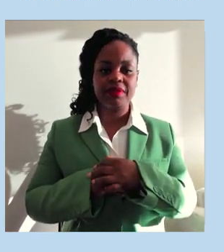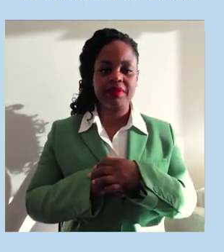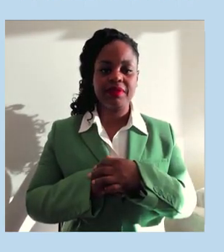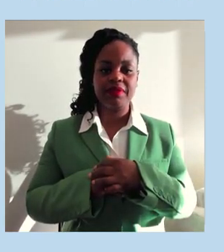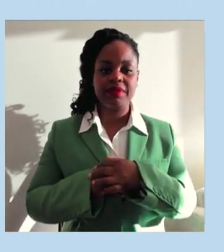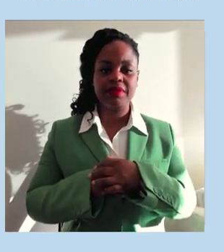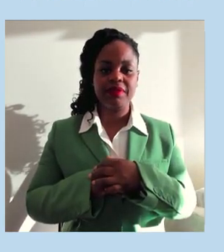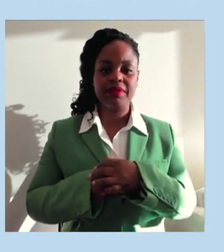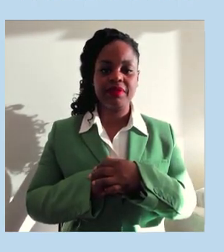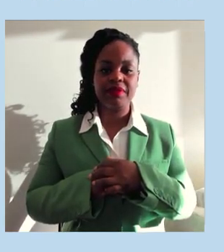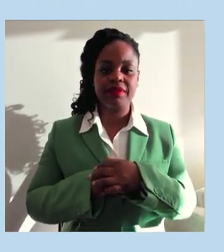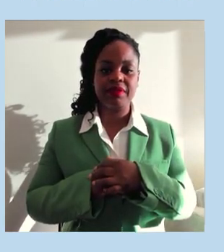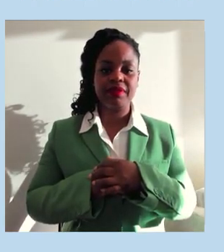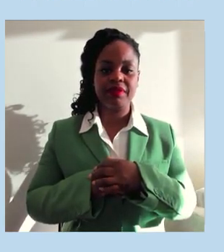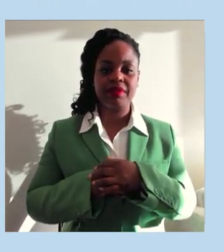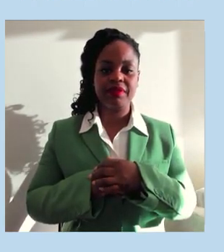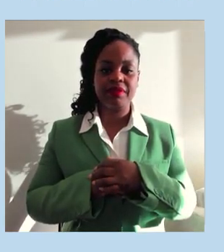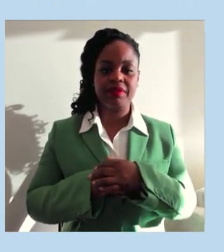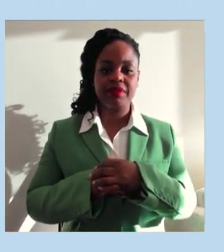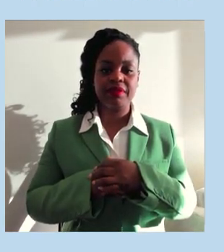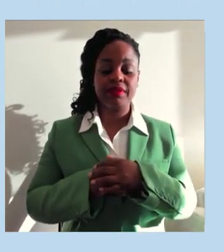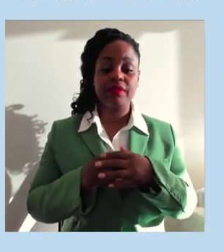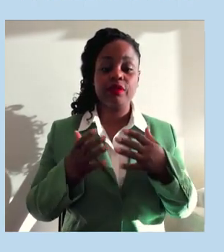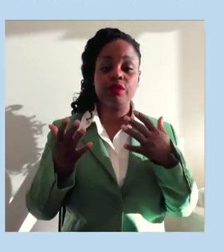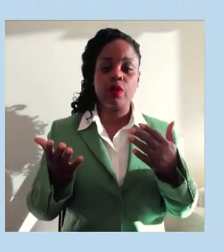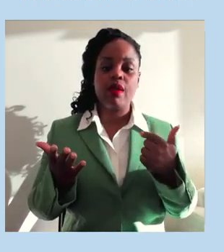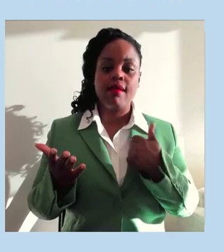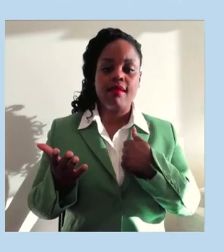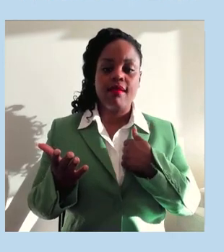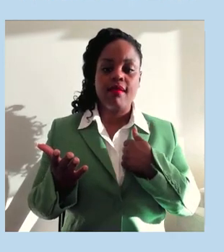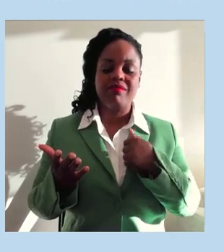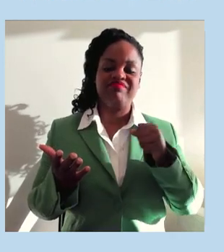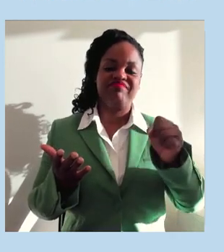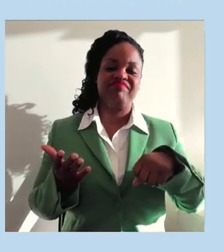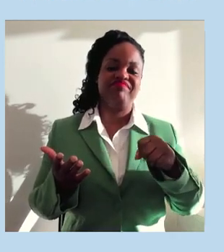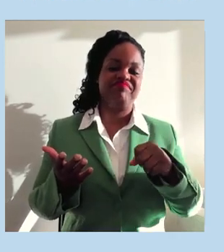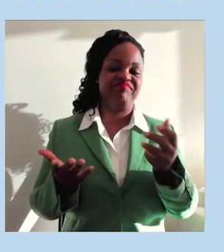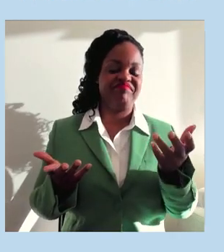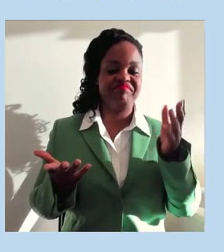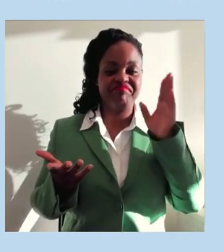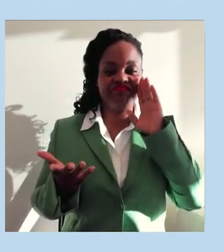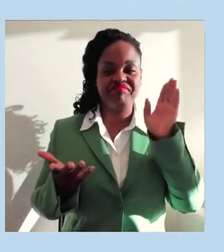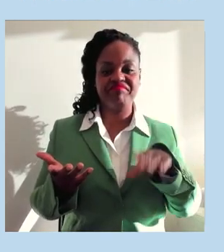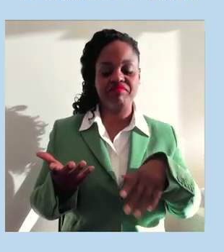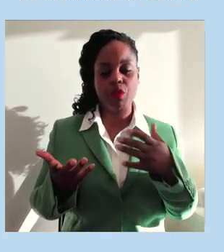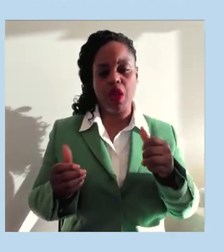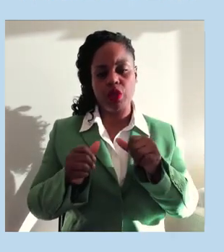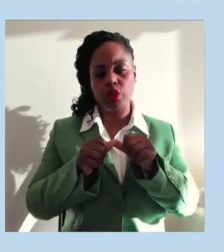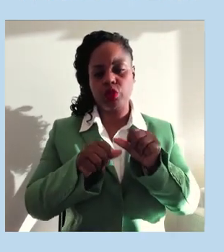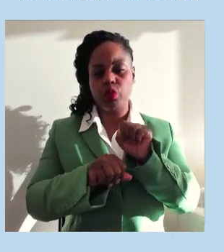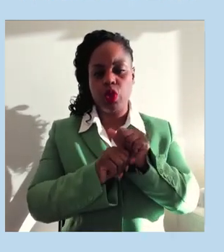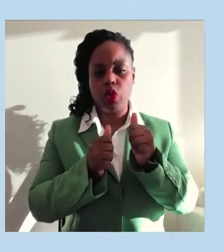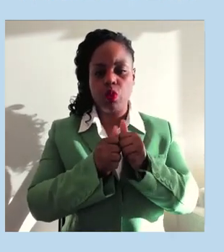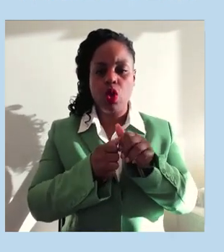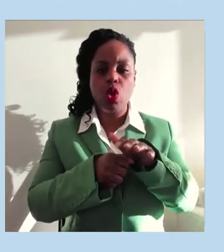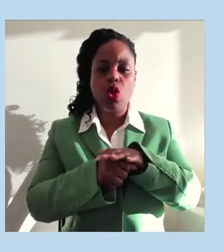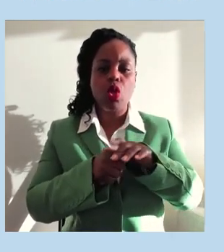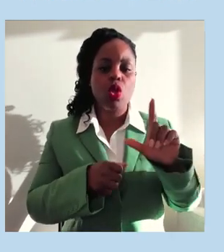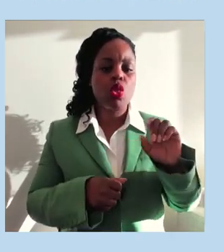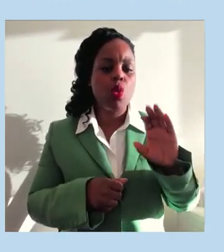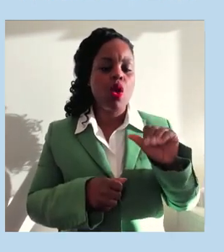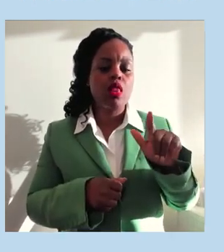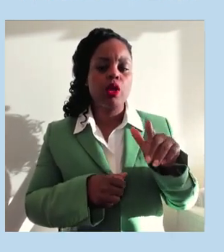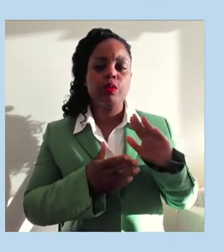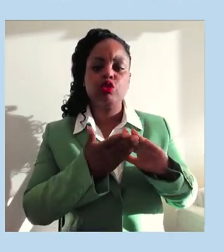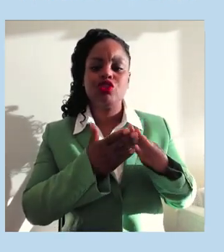with local people, with vulnerable communities in climate adaptation, climate mitigation, in the water,